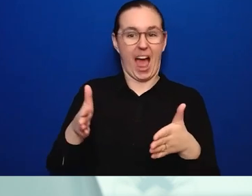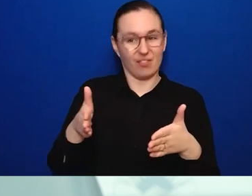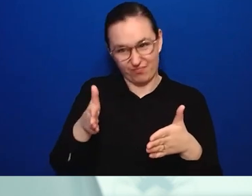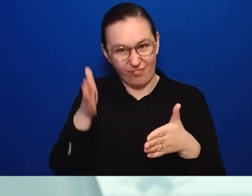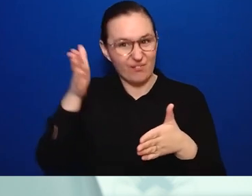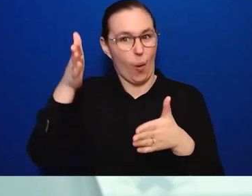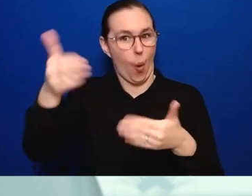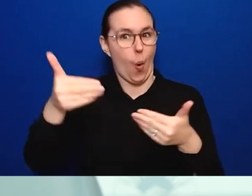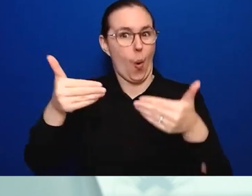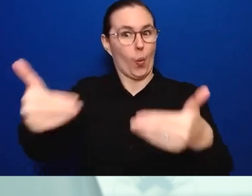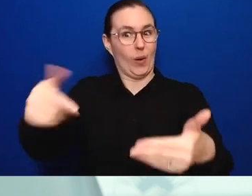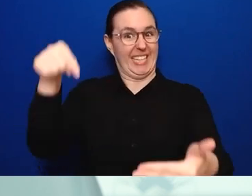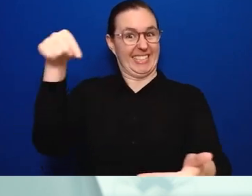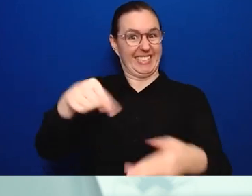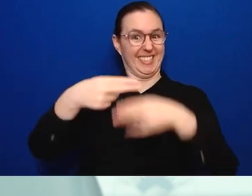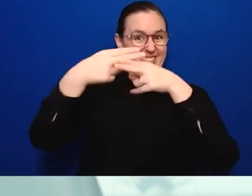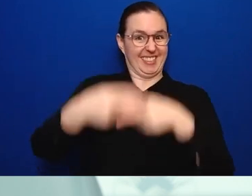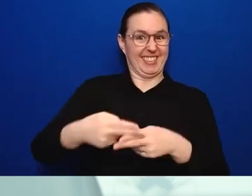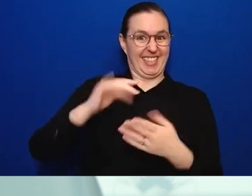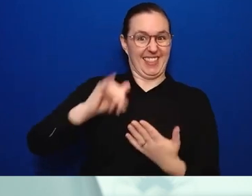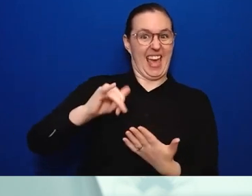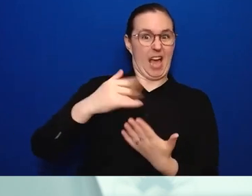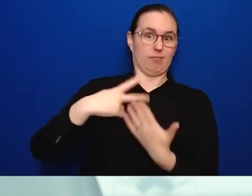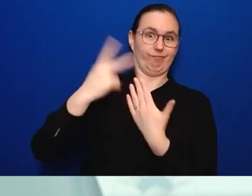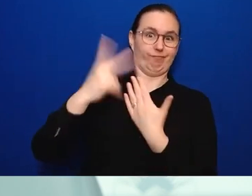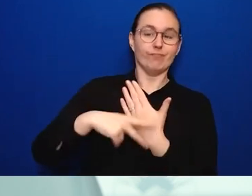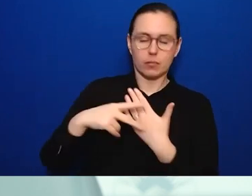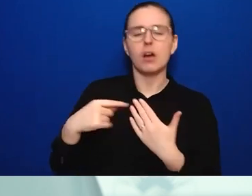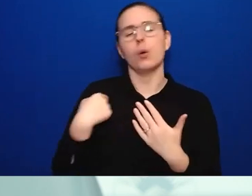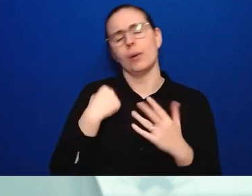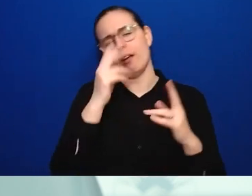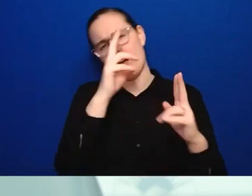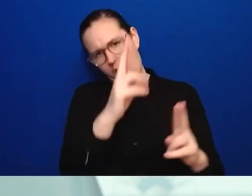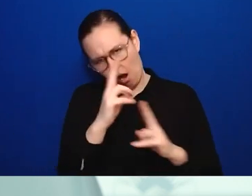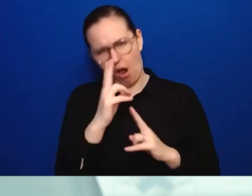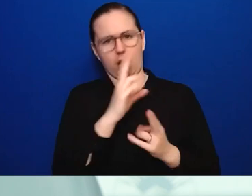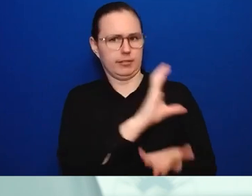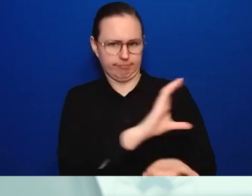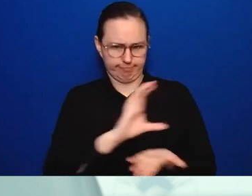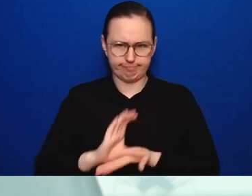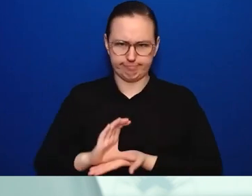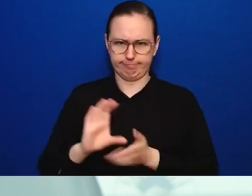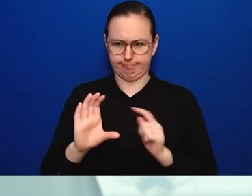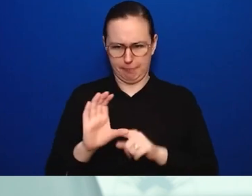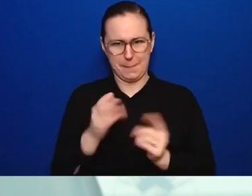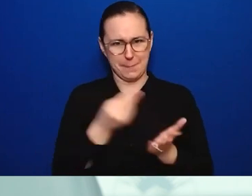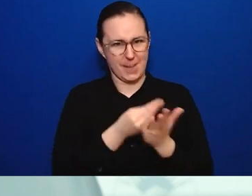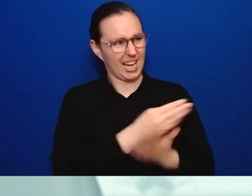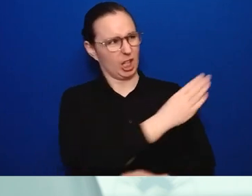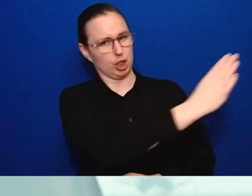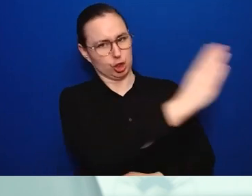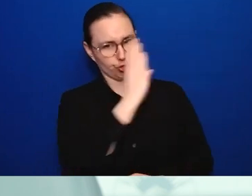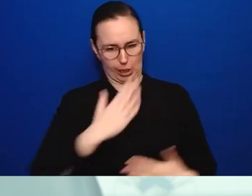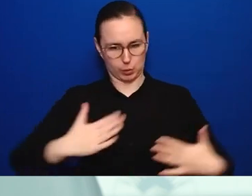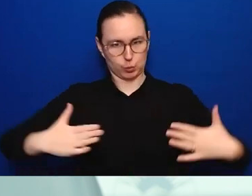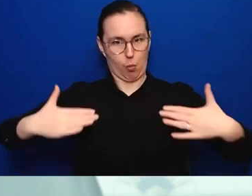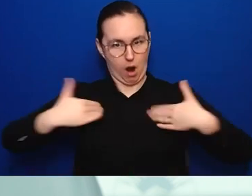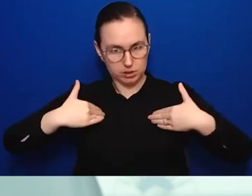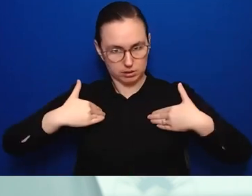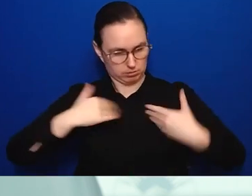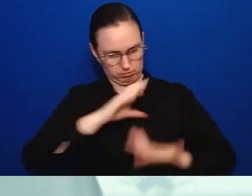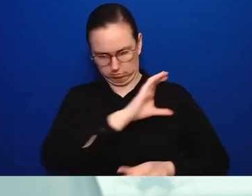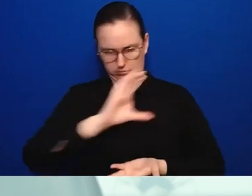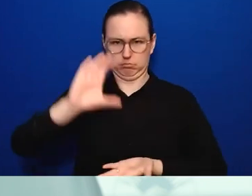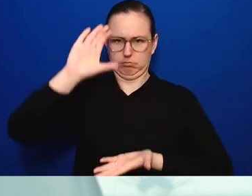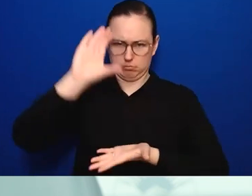organizations. Until now, we've had to go through mainstream organizations to protect and support our women and girls, and that clearly hasn't worked for